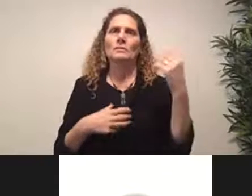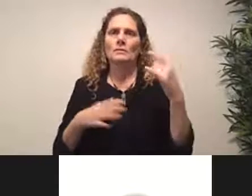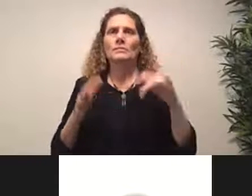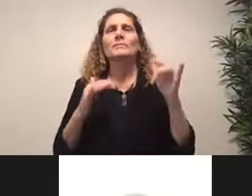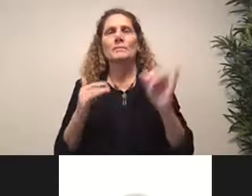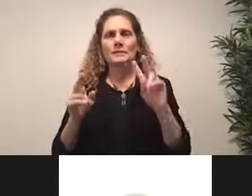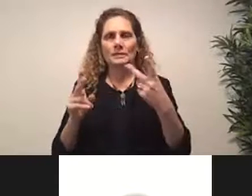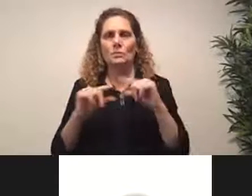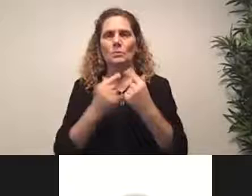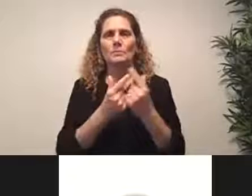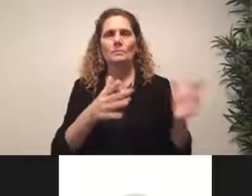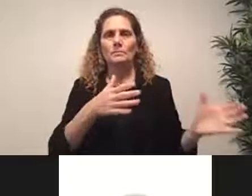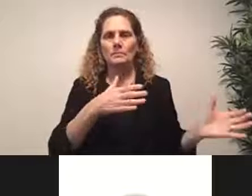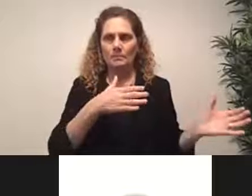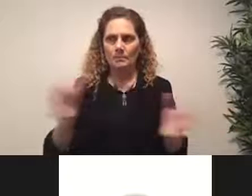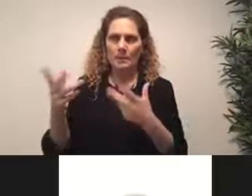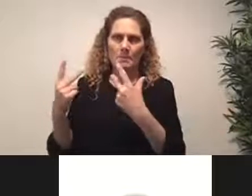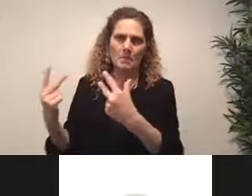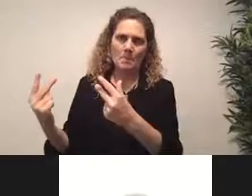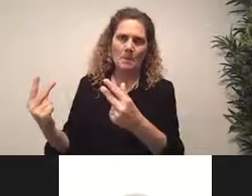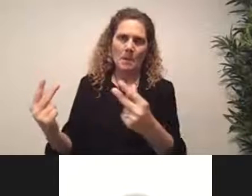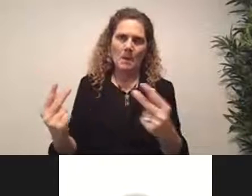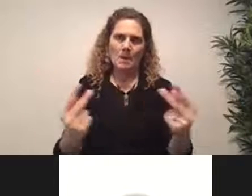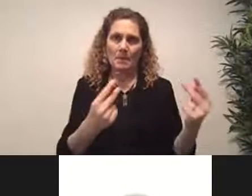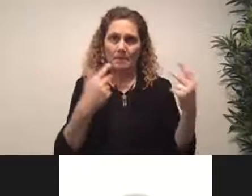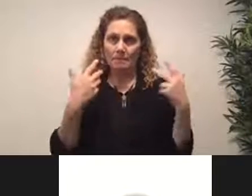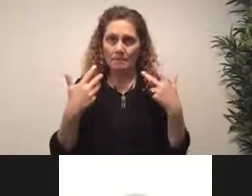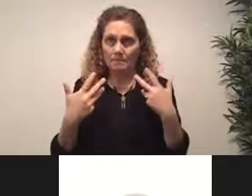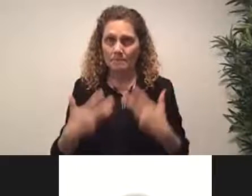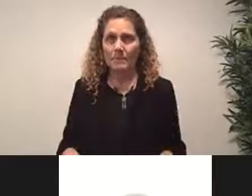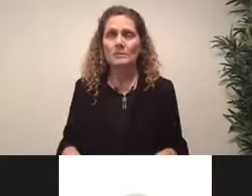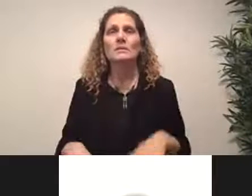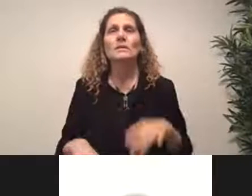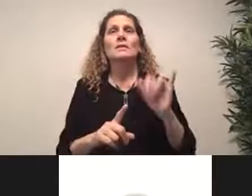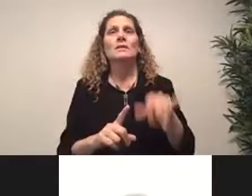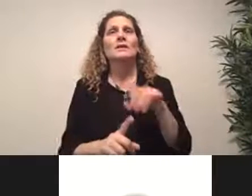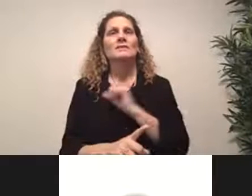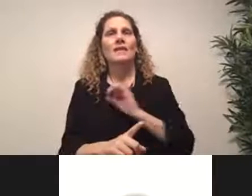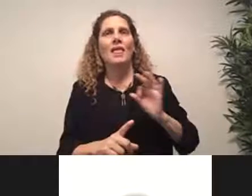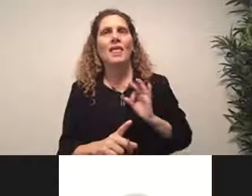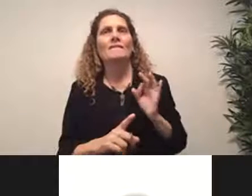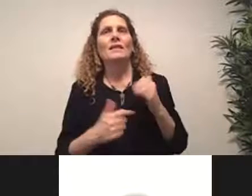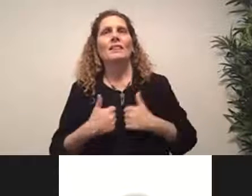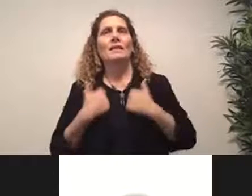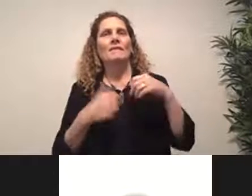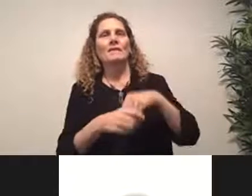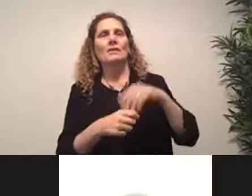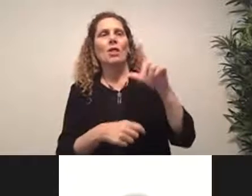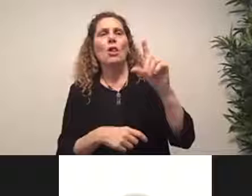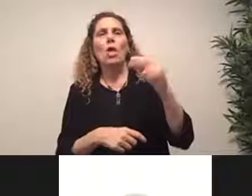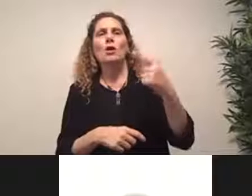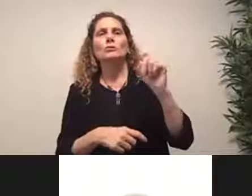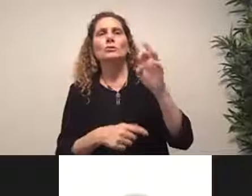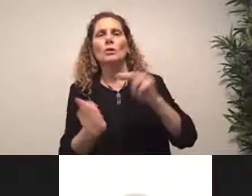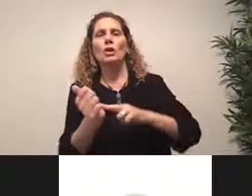Additionally, both the staff and residents of long-term care facilities will be receiving the vaccination in the coming weeks. And after